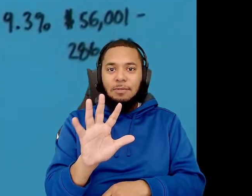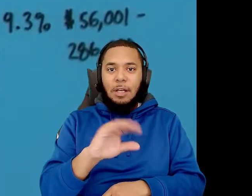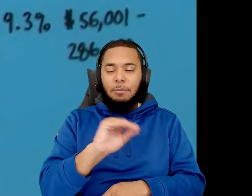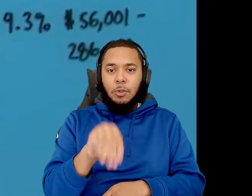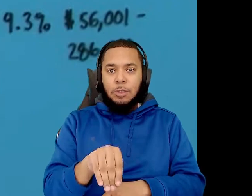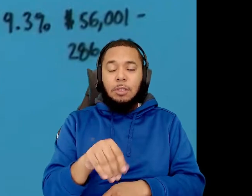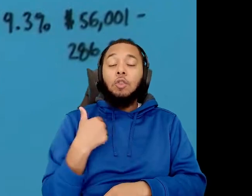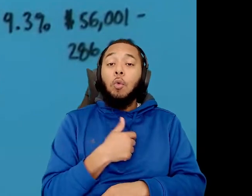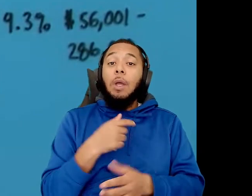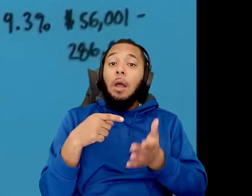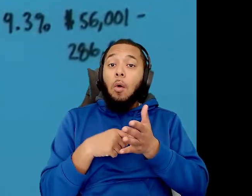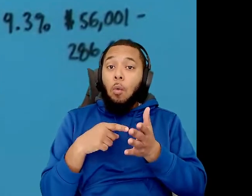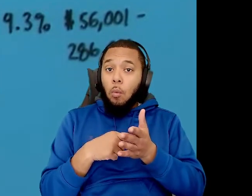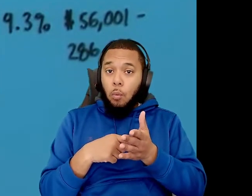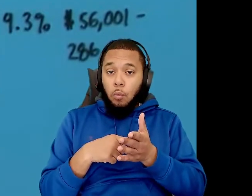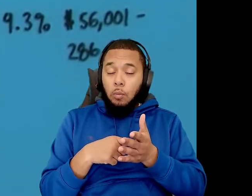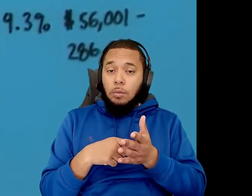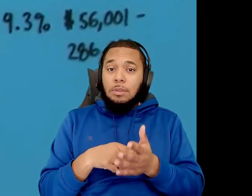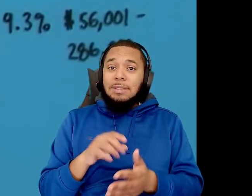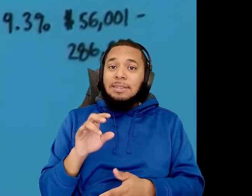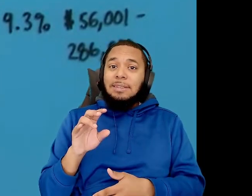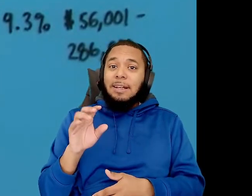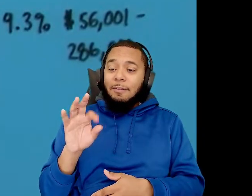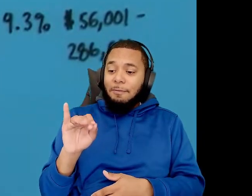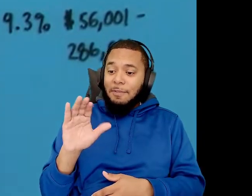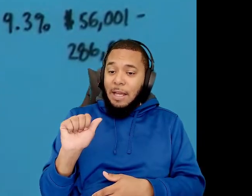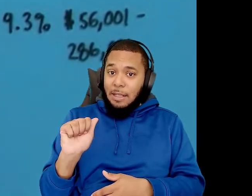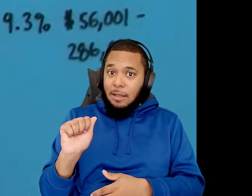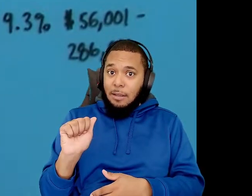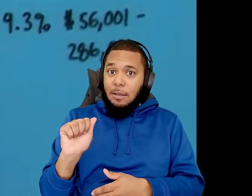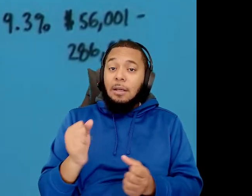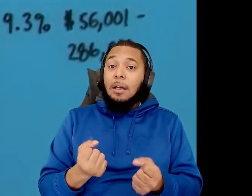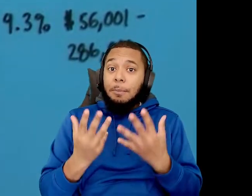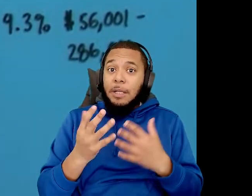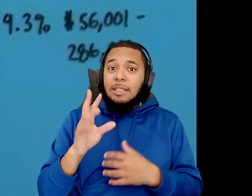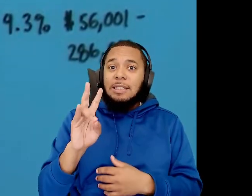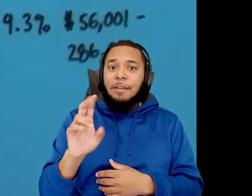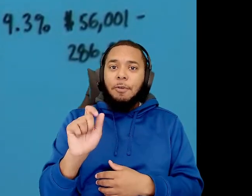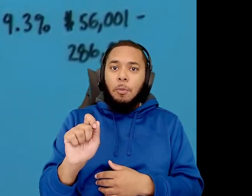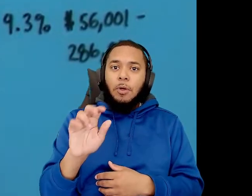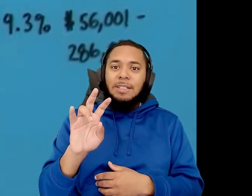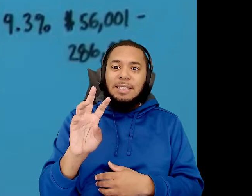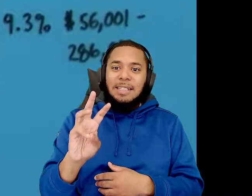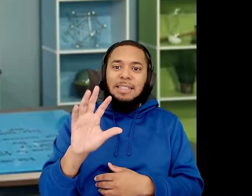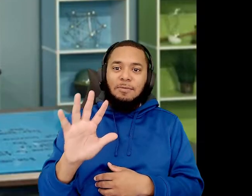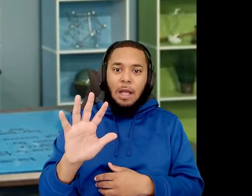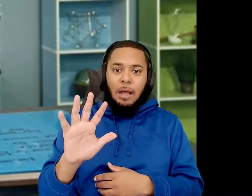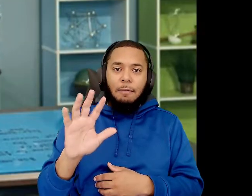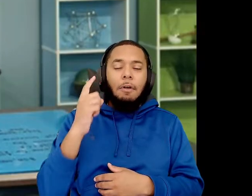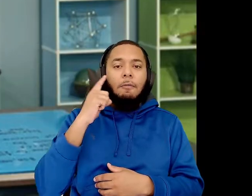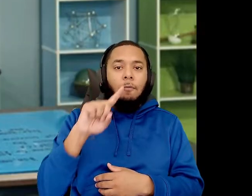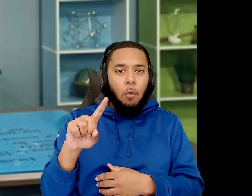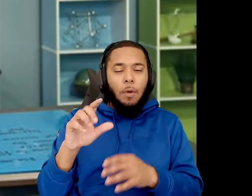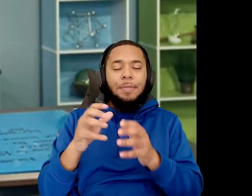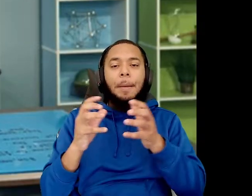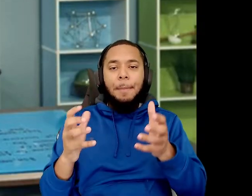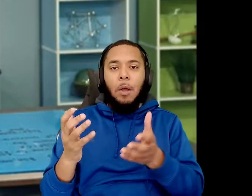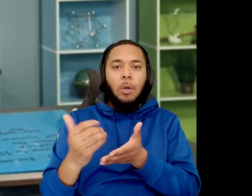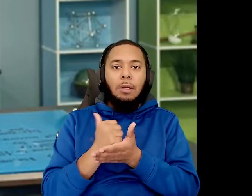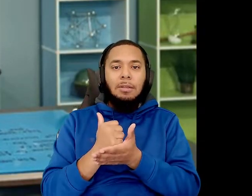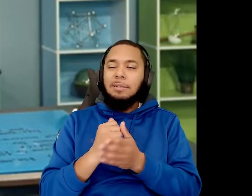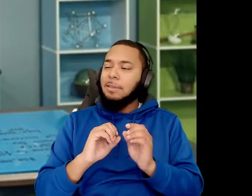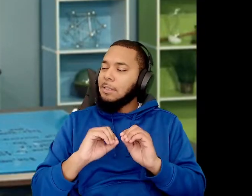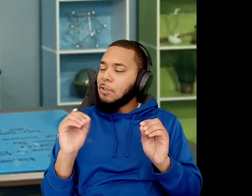owe 7.65% of FICA on the amount of money that we made. Now, there is no